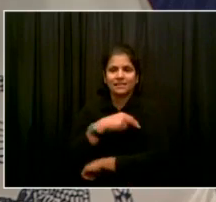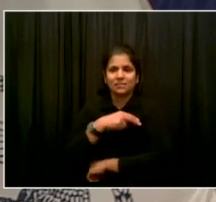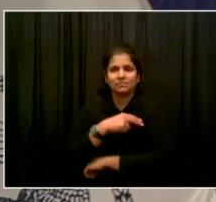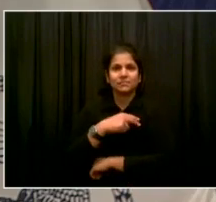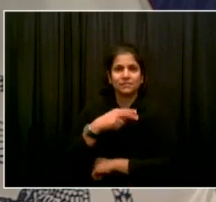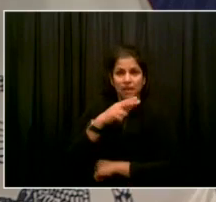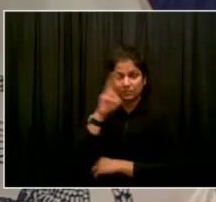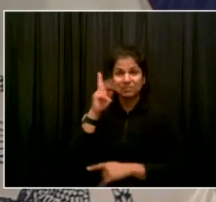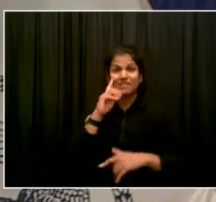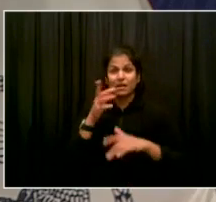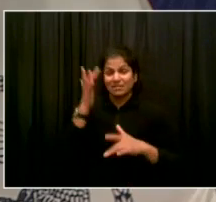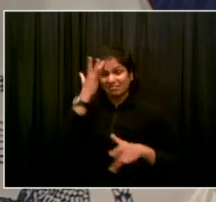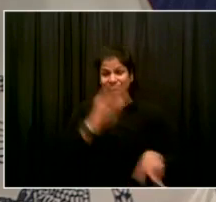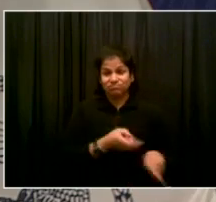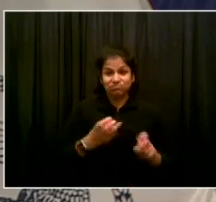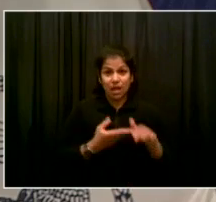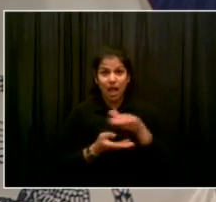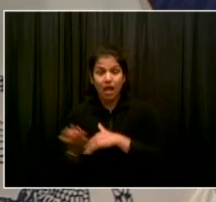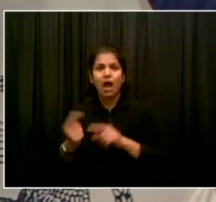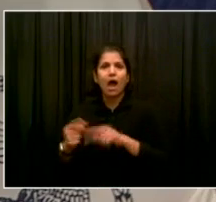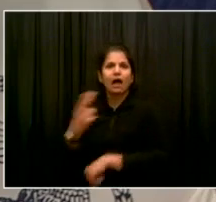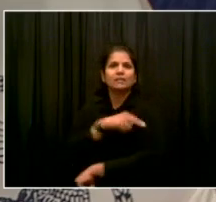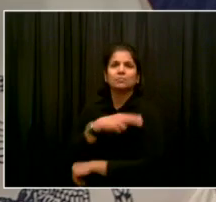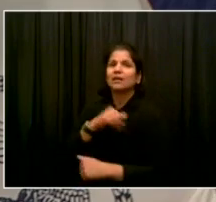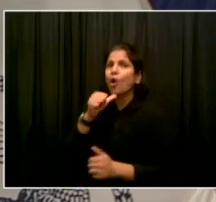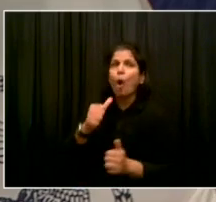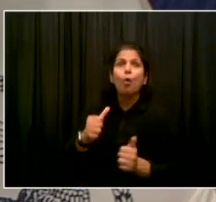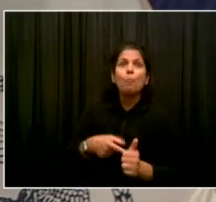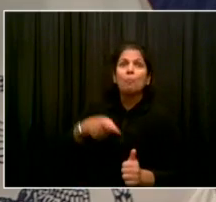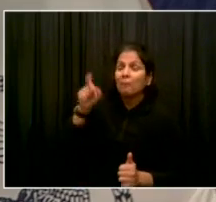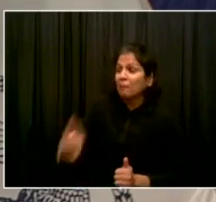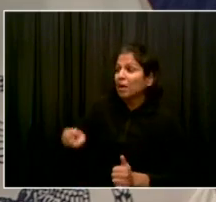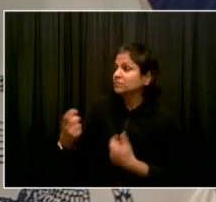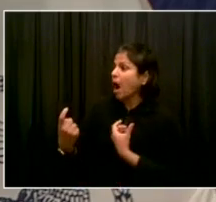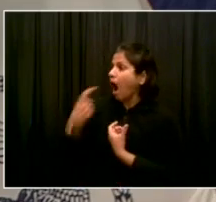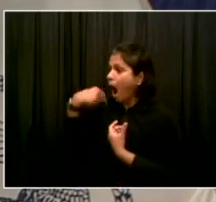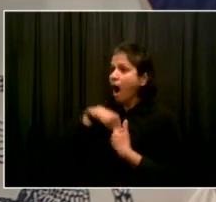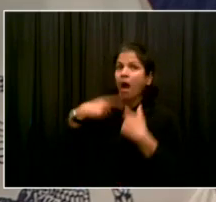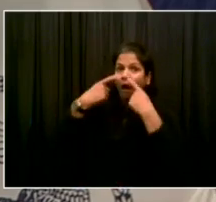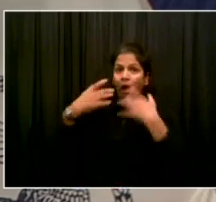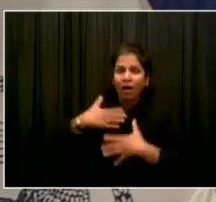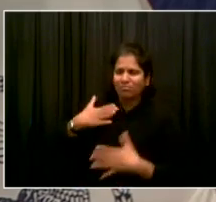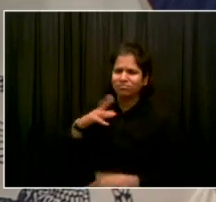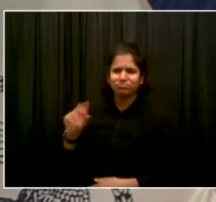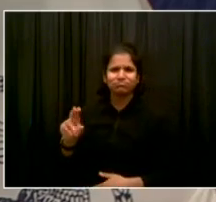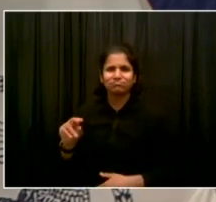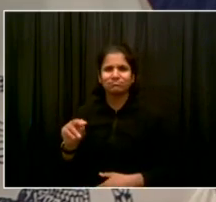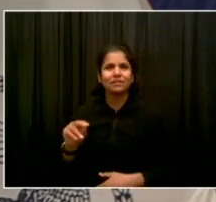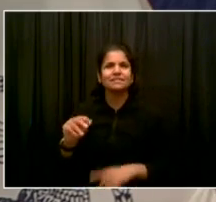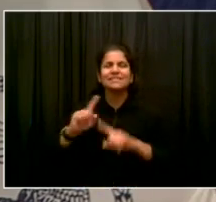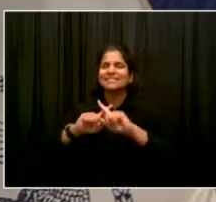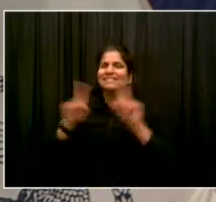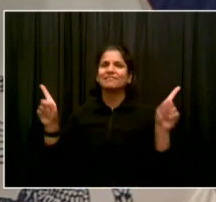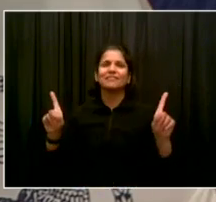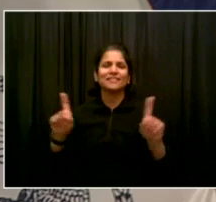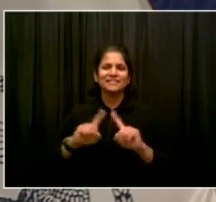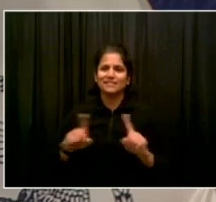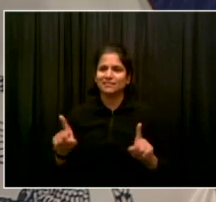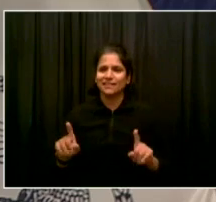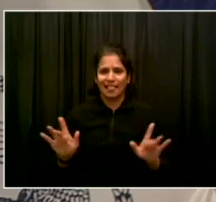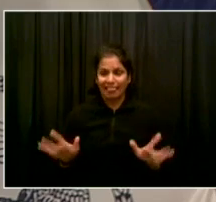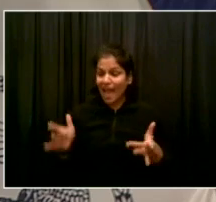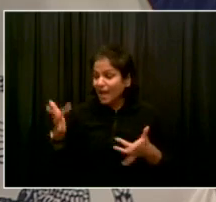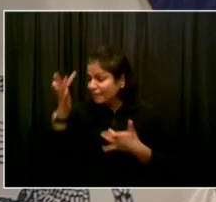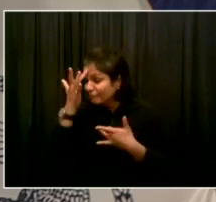and well-being, but also what it means for your staffing, because you're going to have people out for 10-day periods, and then they'll come back. But